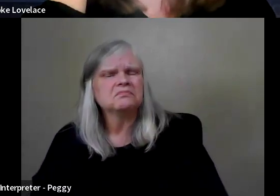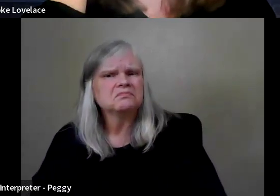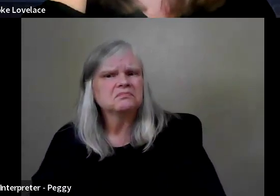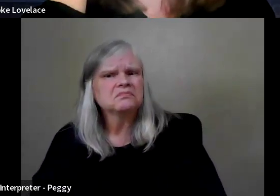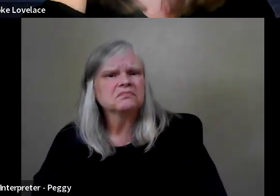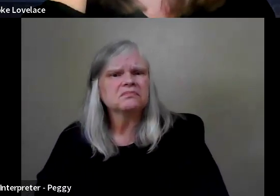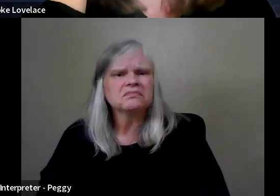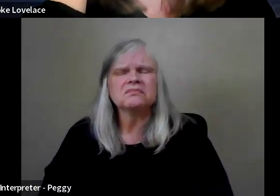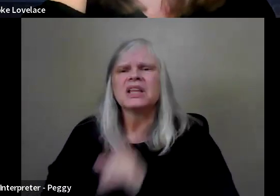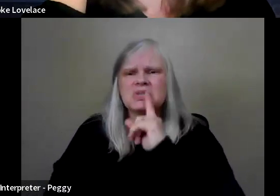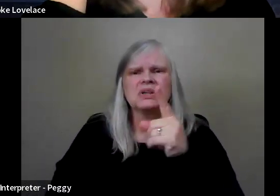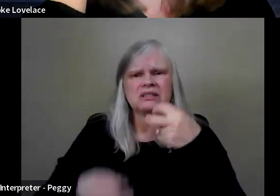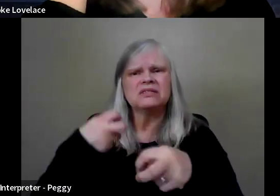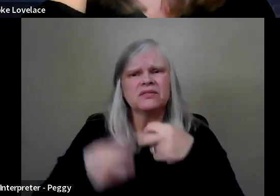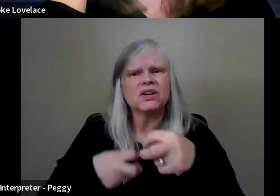It's a difficult process.